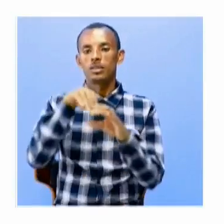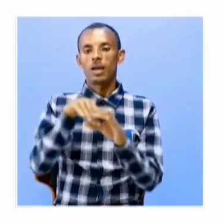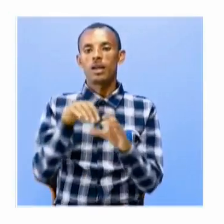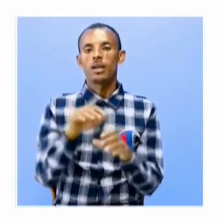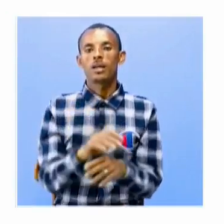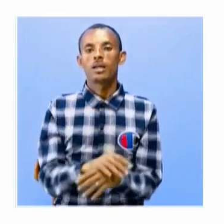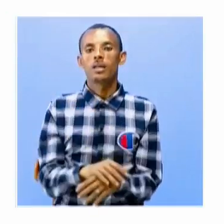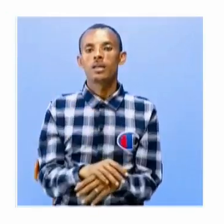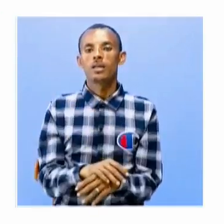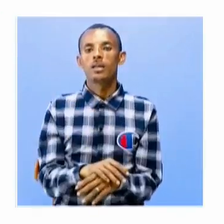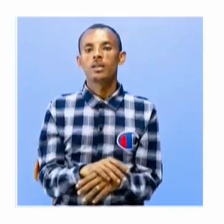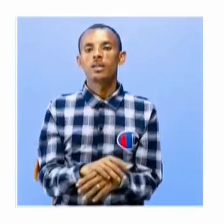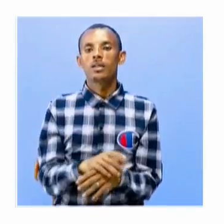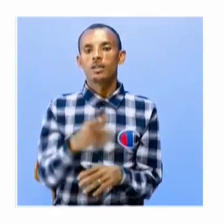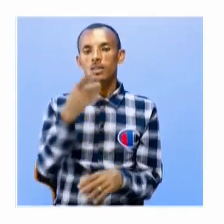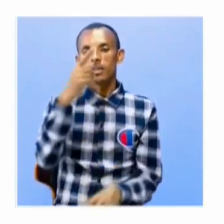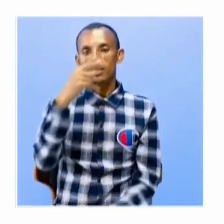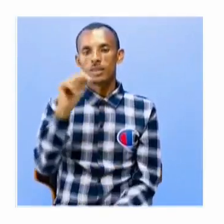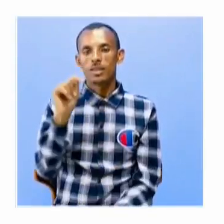the closed